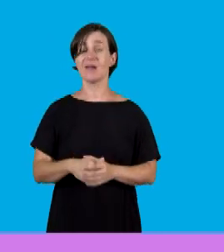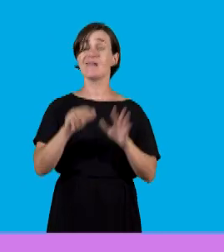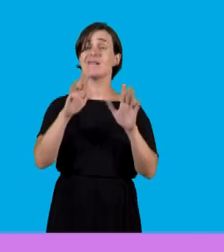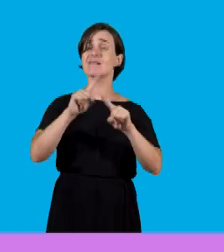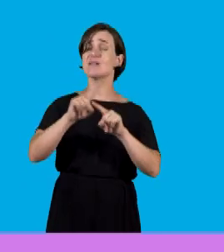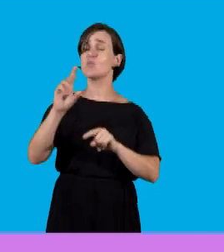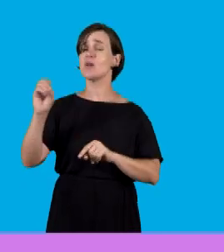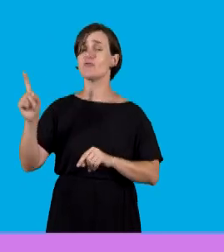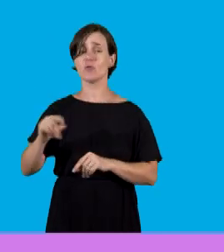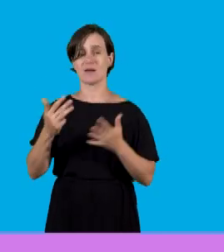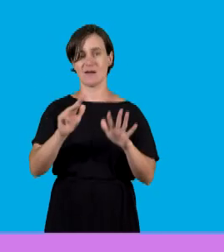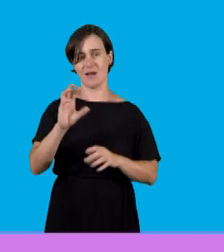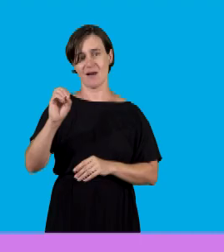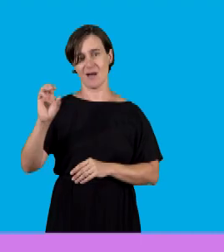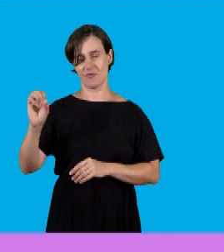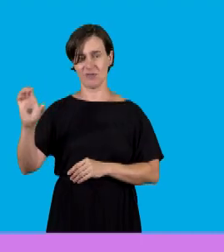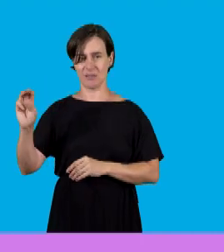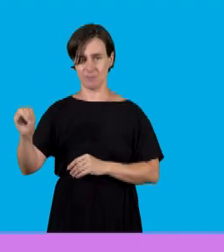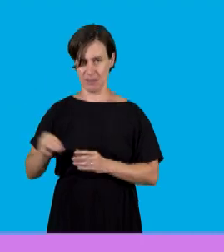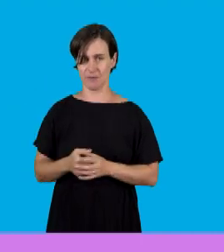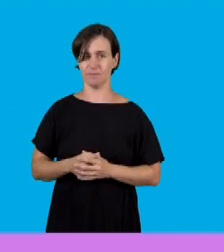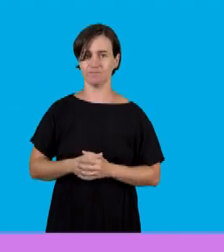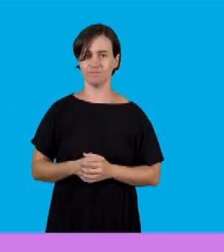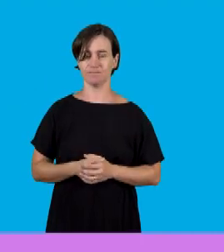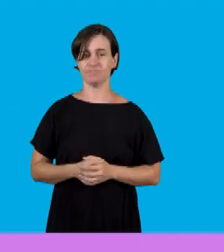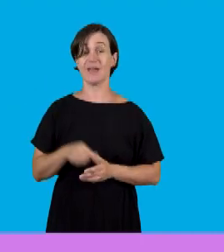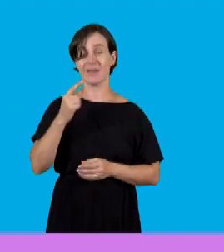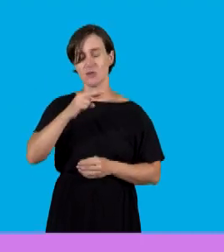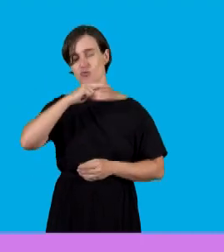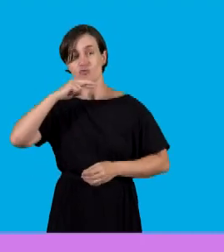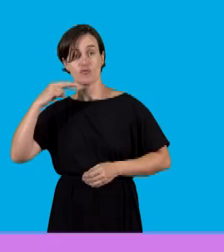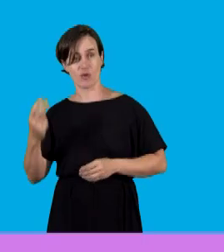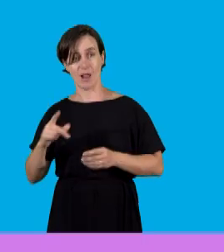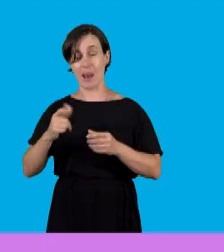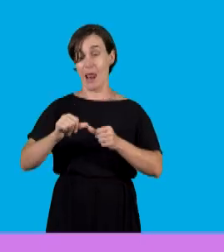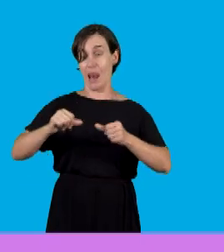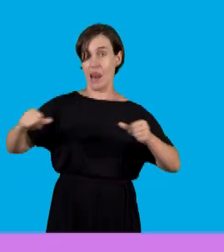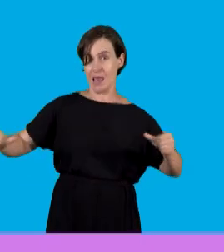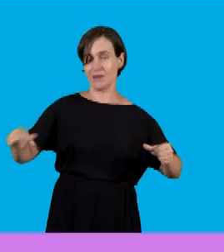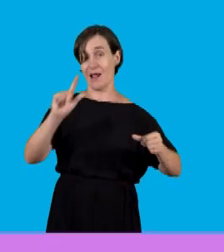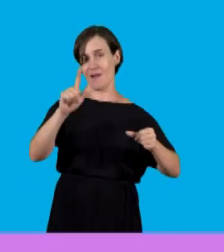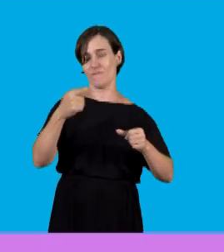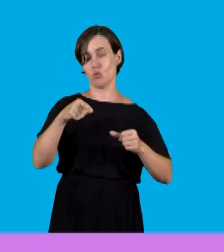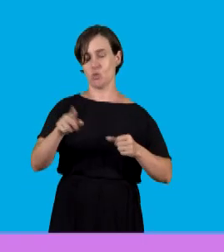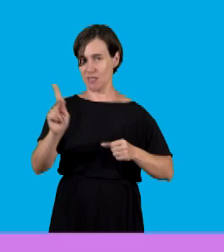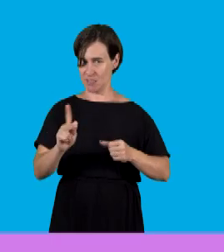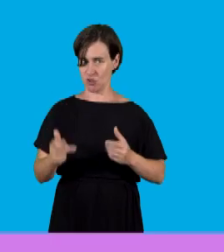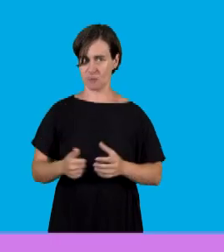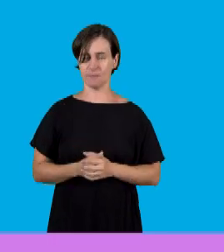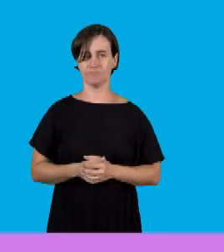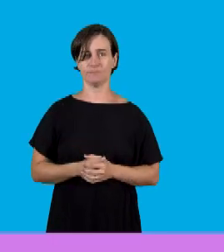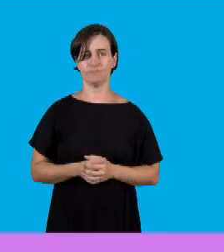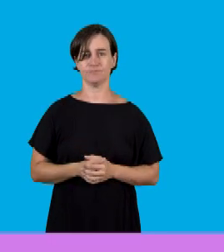100. So what is 9 times 100? It gives us 900 centimeters. So this is the actual dimension, the actual length of